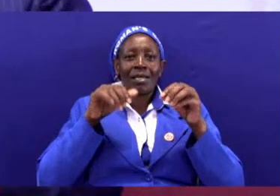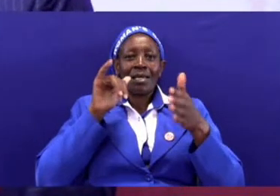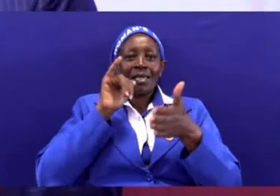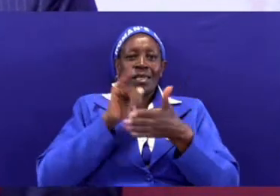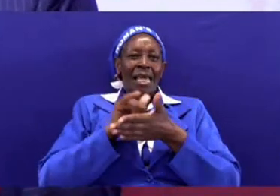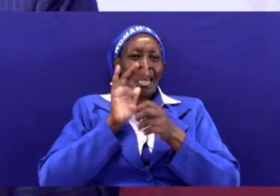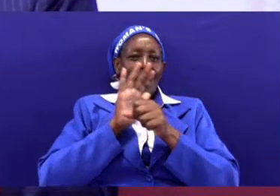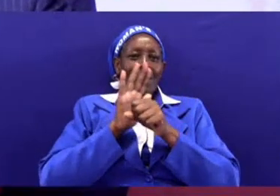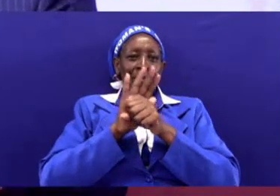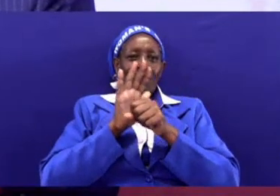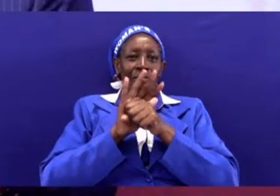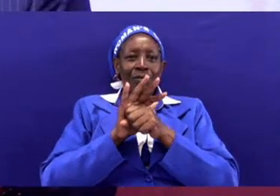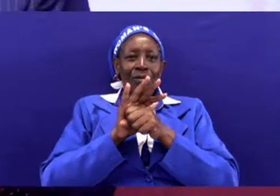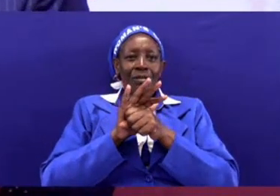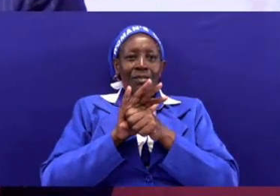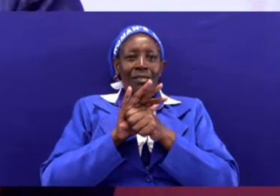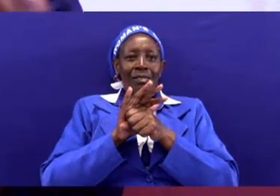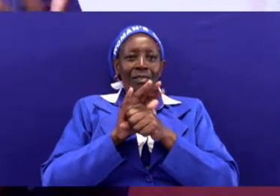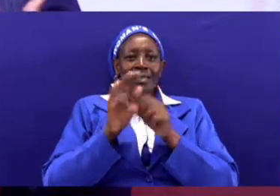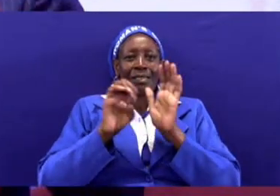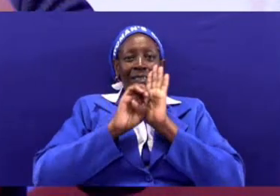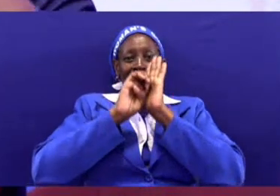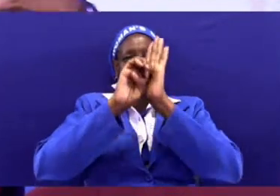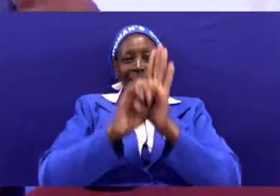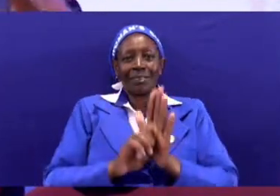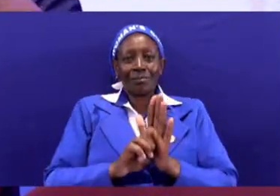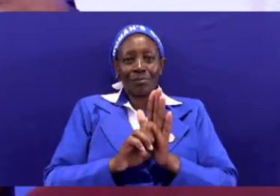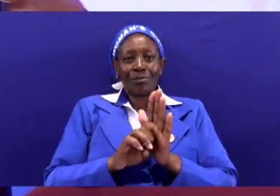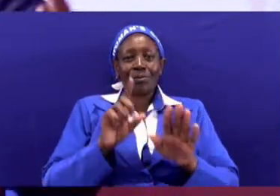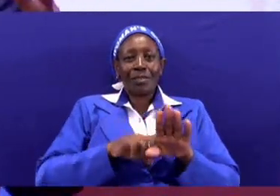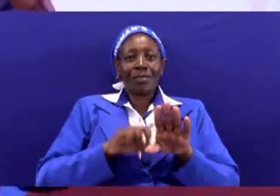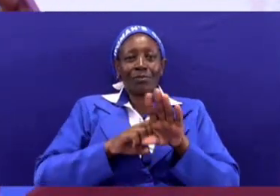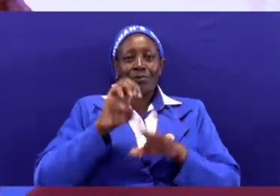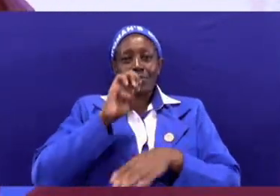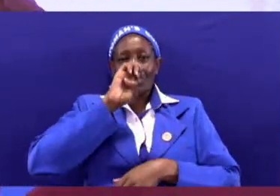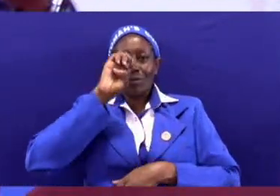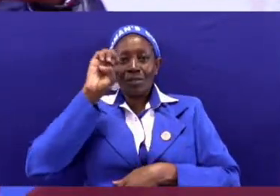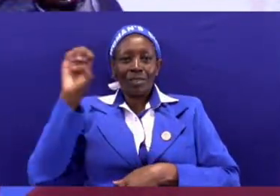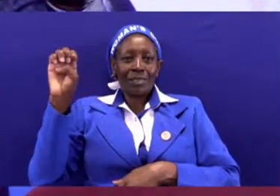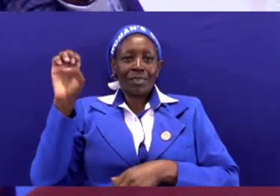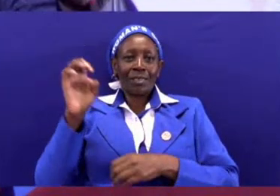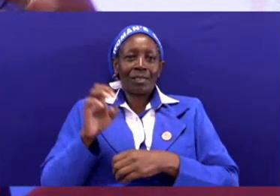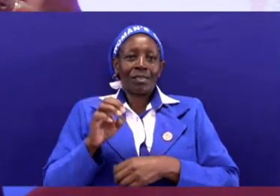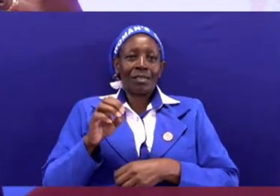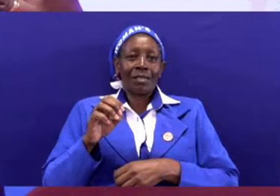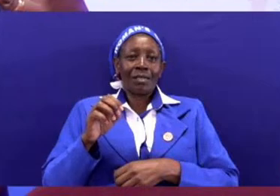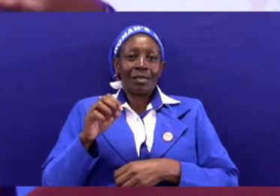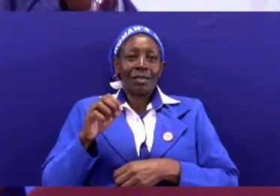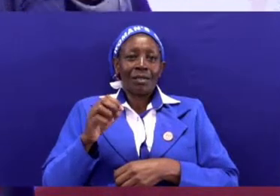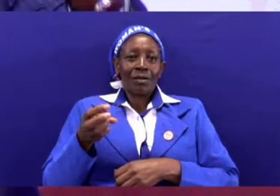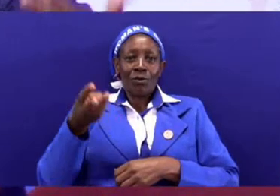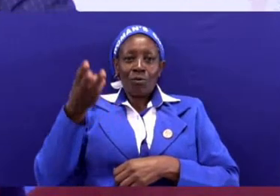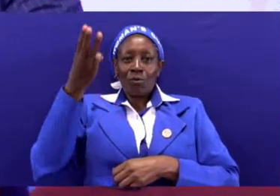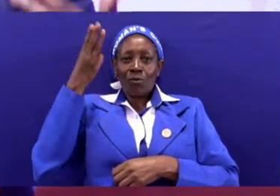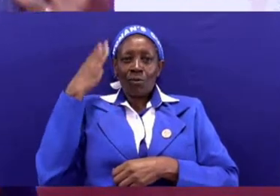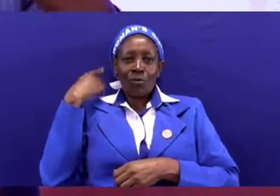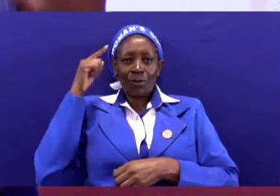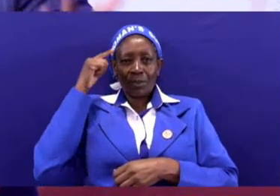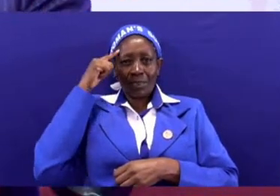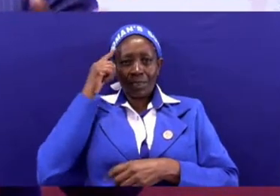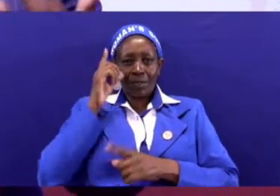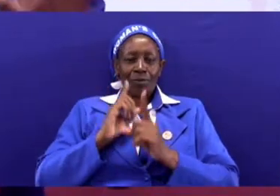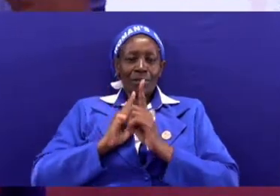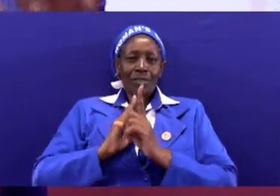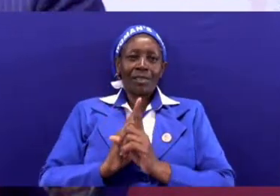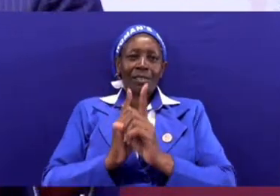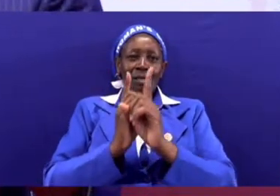Second example, in the season of Easter that we still are in, I was thinking of the disciples with Jesus,